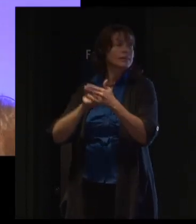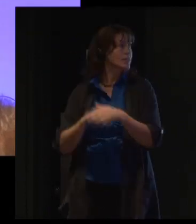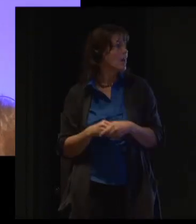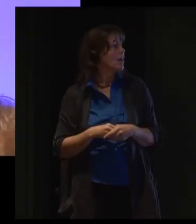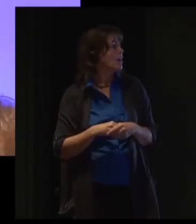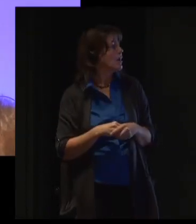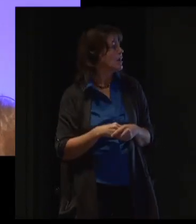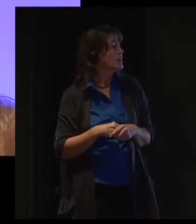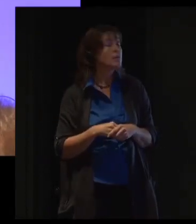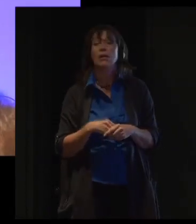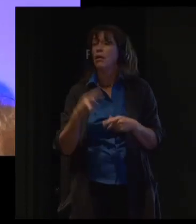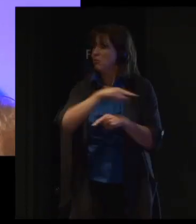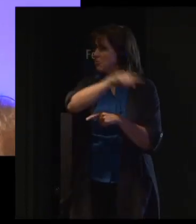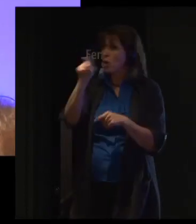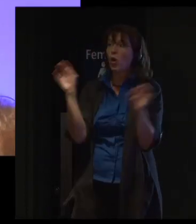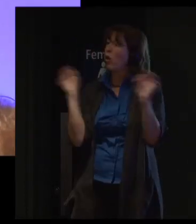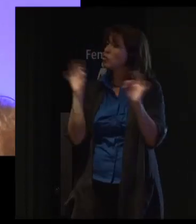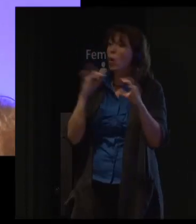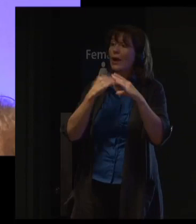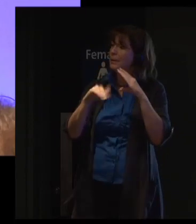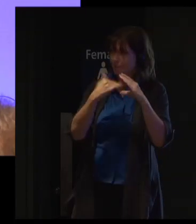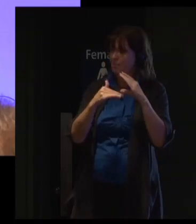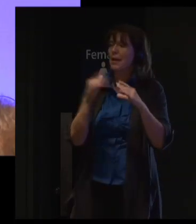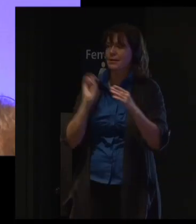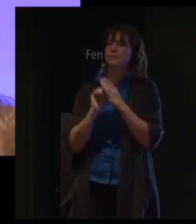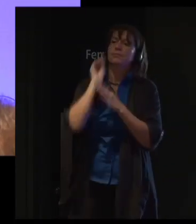who don't have email.